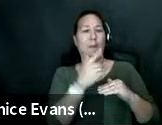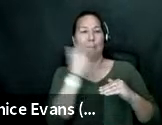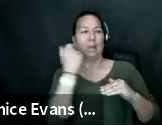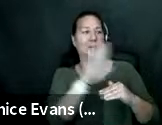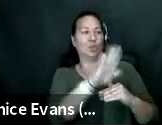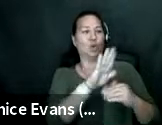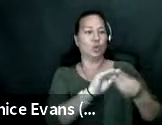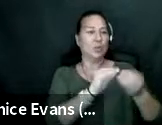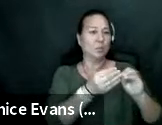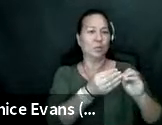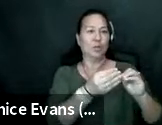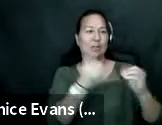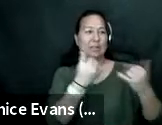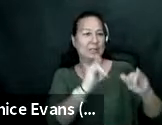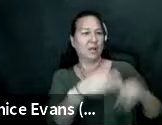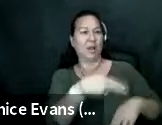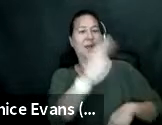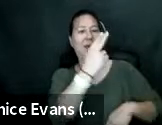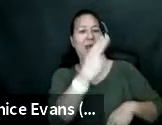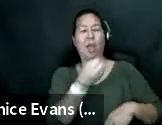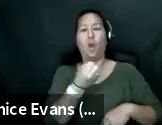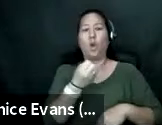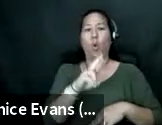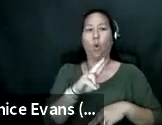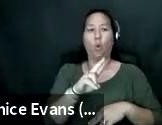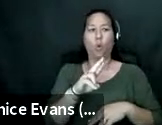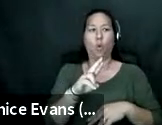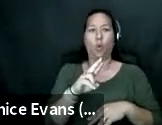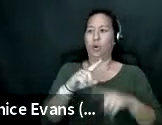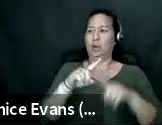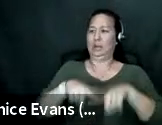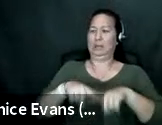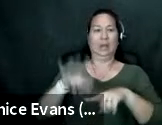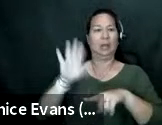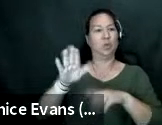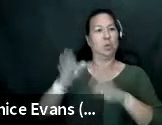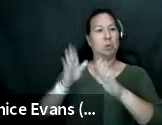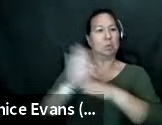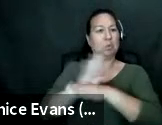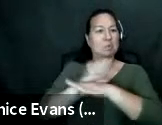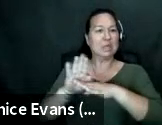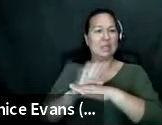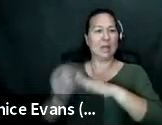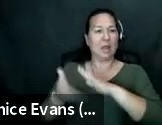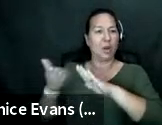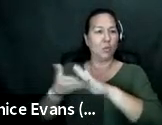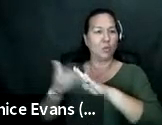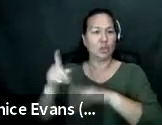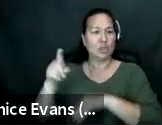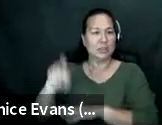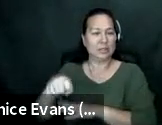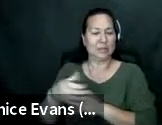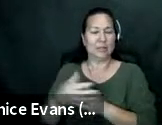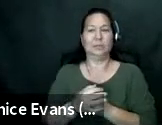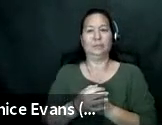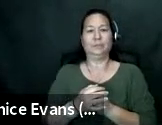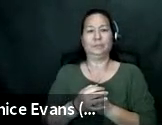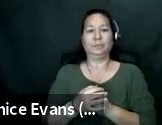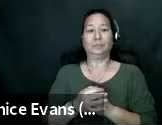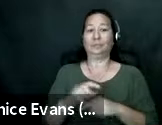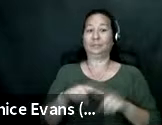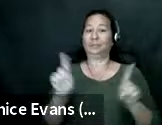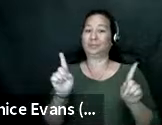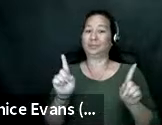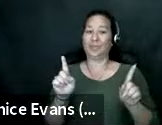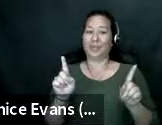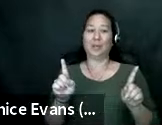be due to operational needs of a business. But as I mentioned, the economy has